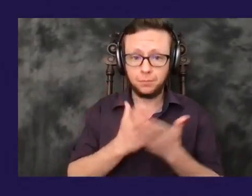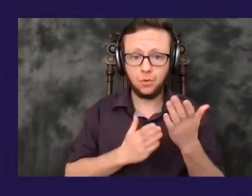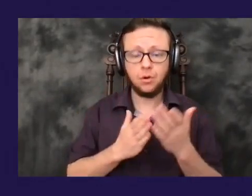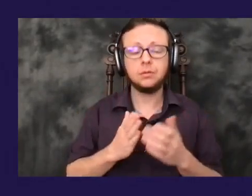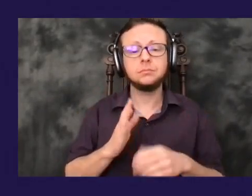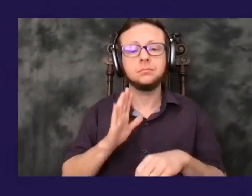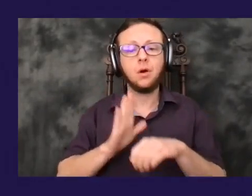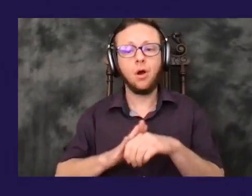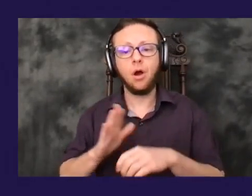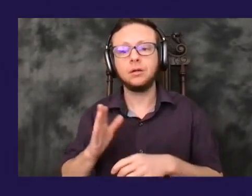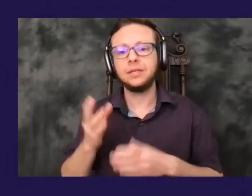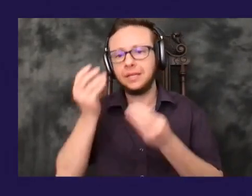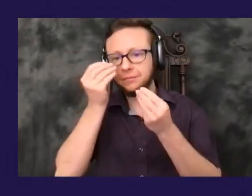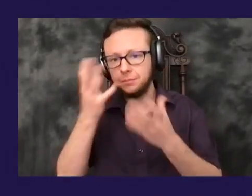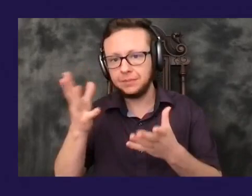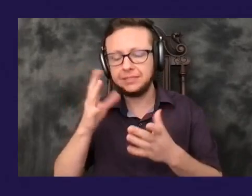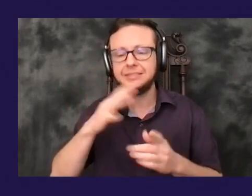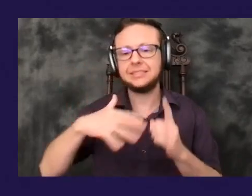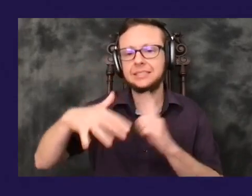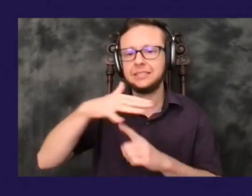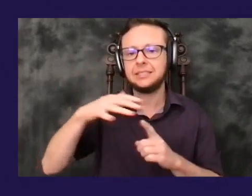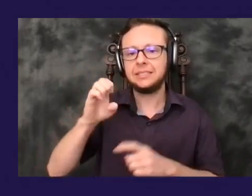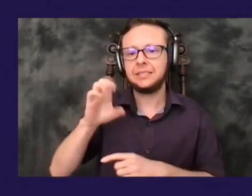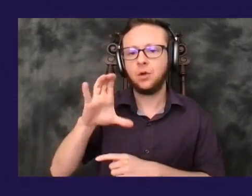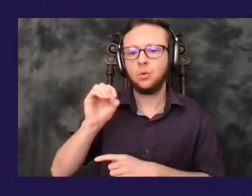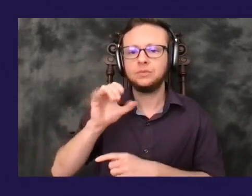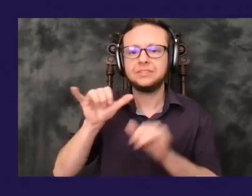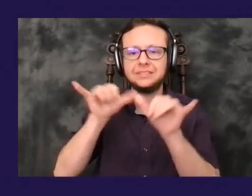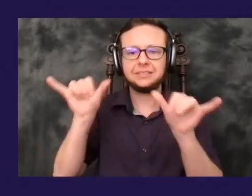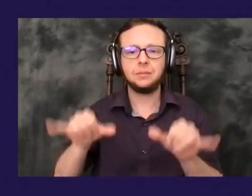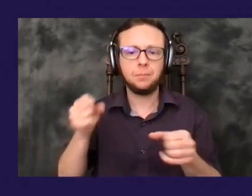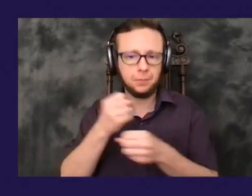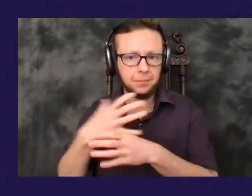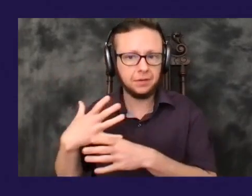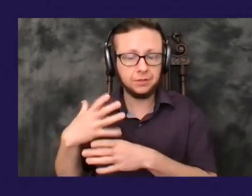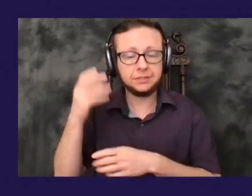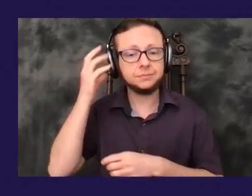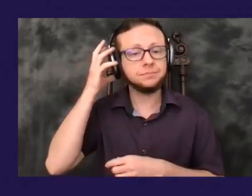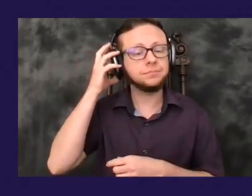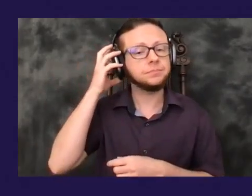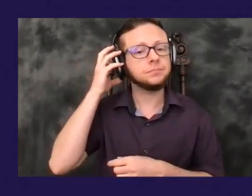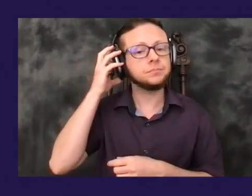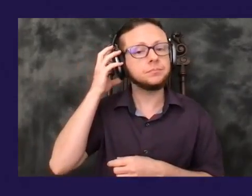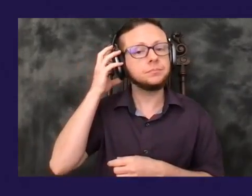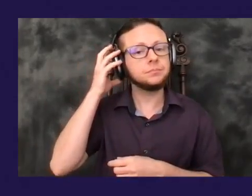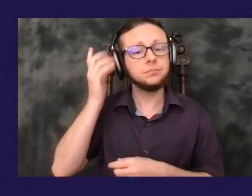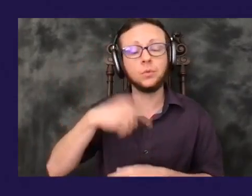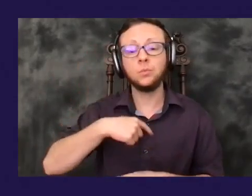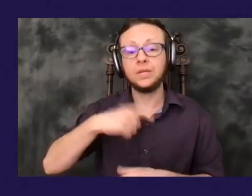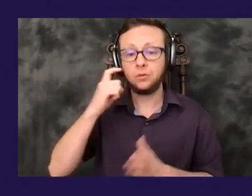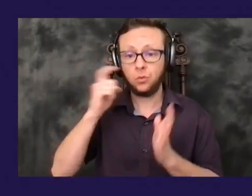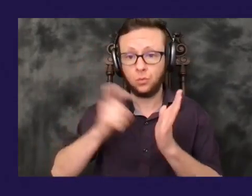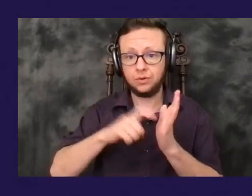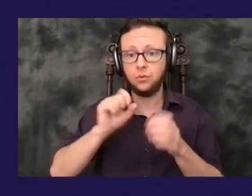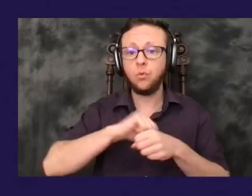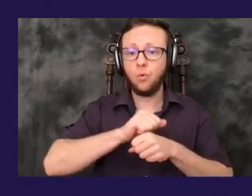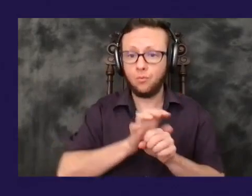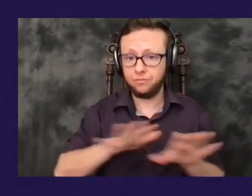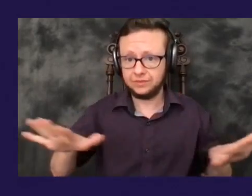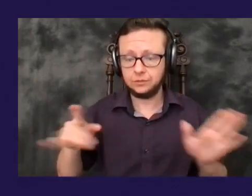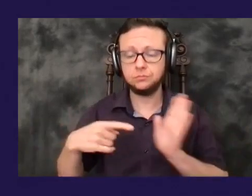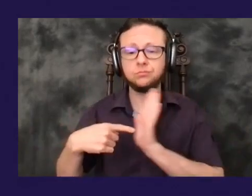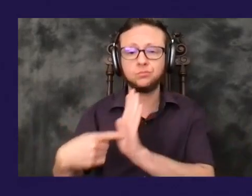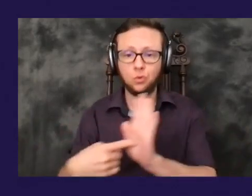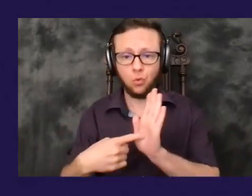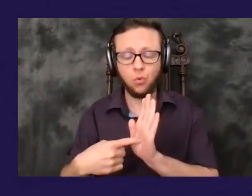information ecosystem preparedness. Basically, what we've noticed is that the COVID-19 pandemic has shown us that the